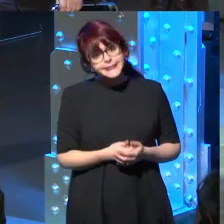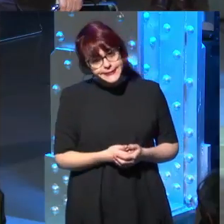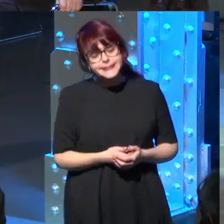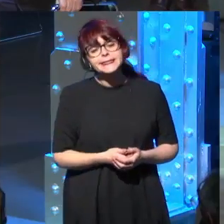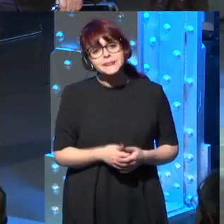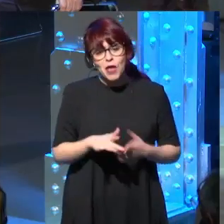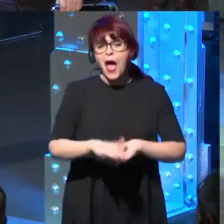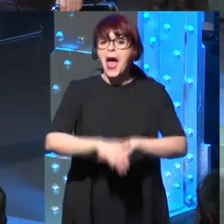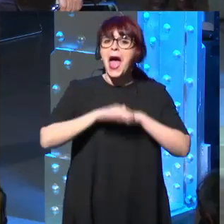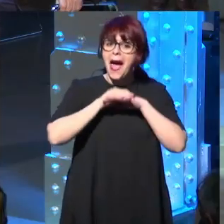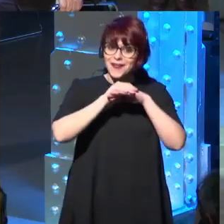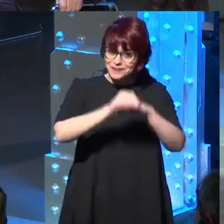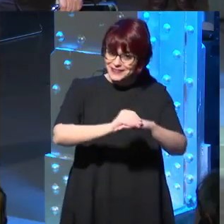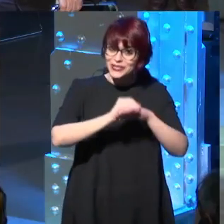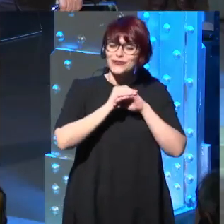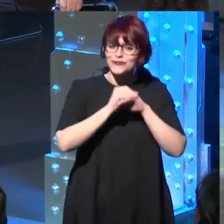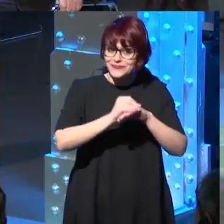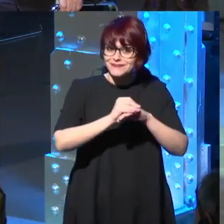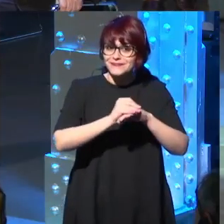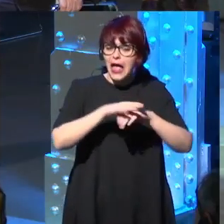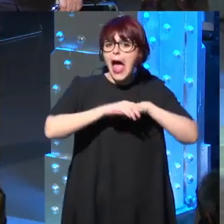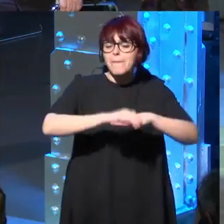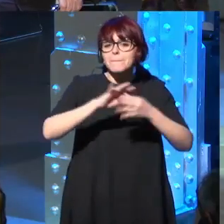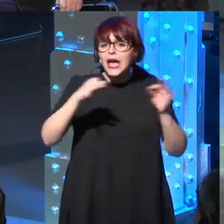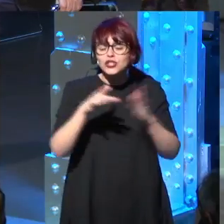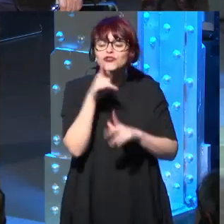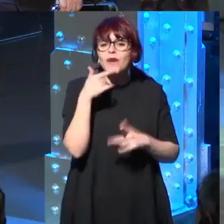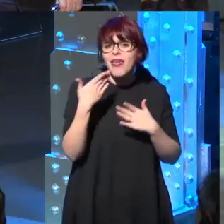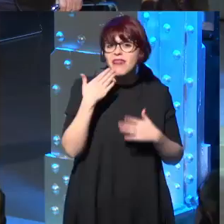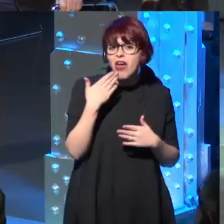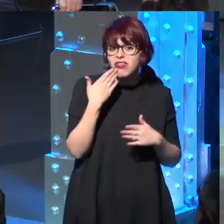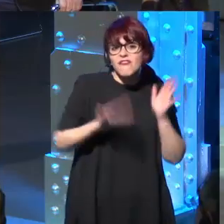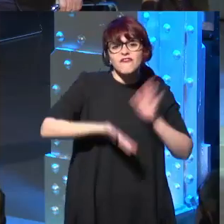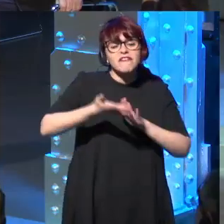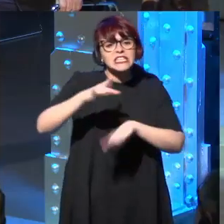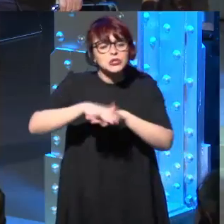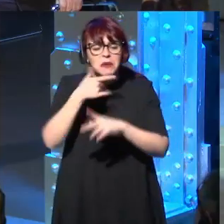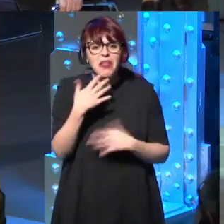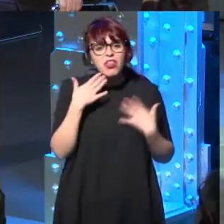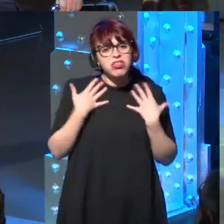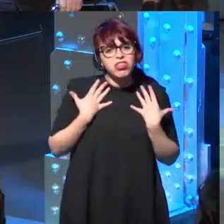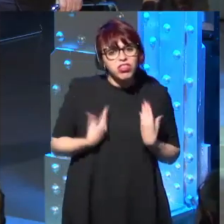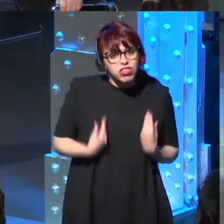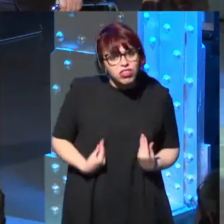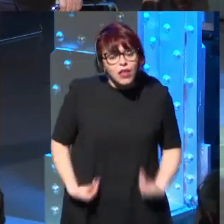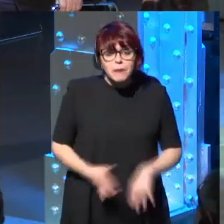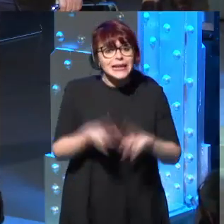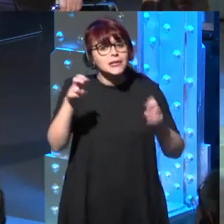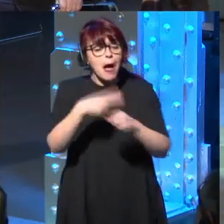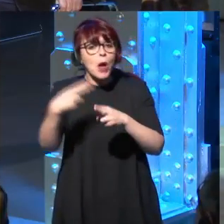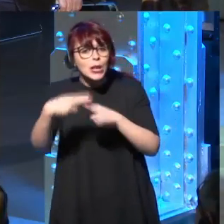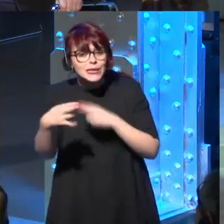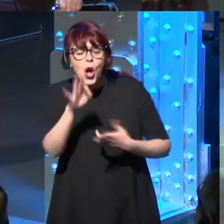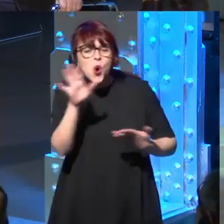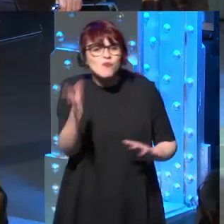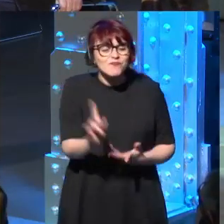get older, get a bit depressed, not because of politics or this or that, because maybe this is how life is. But